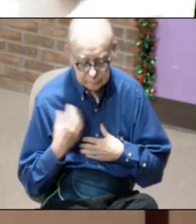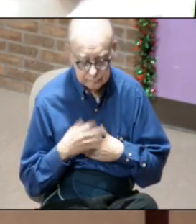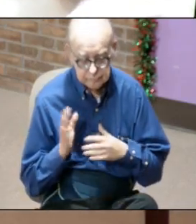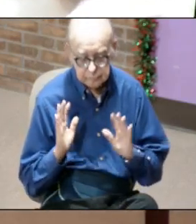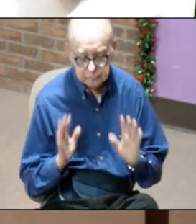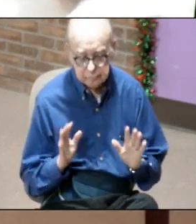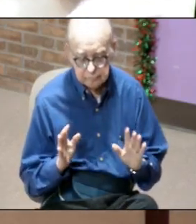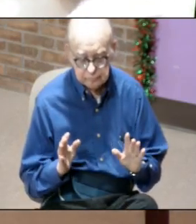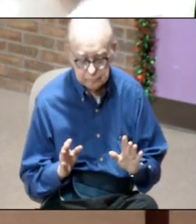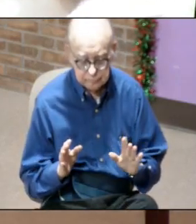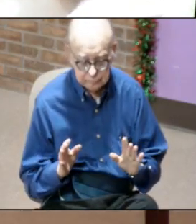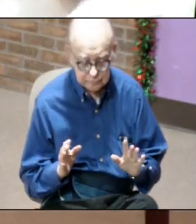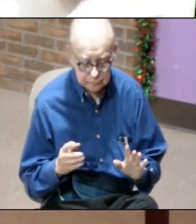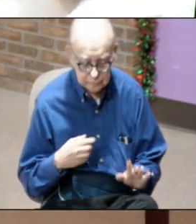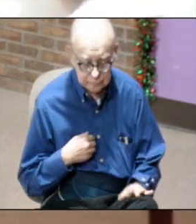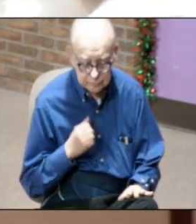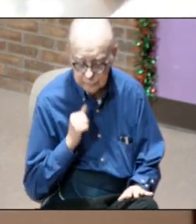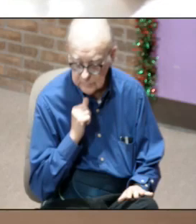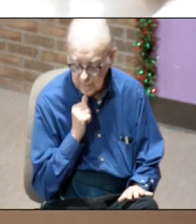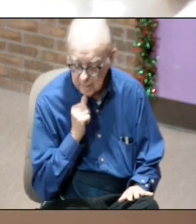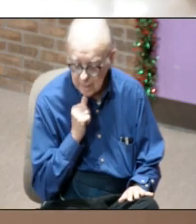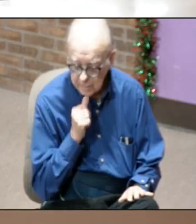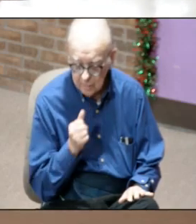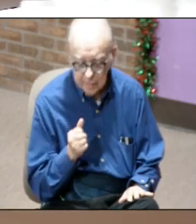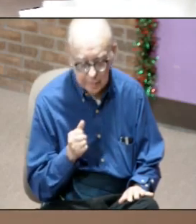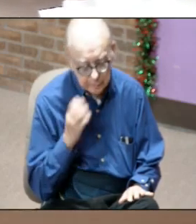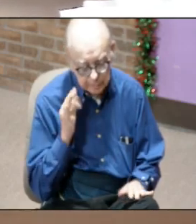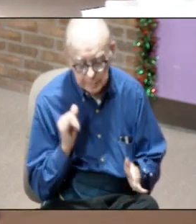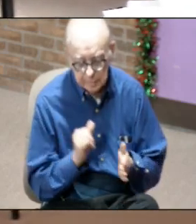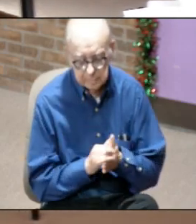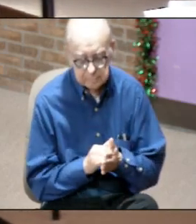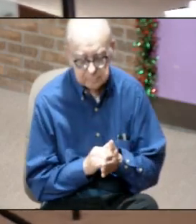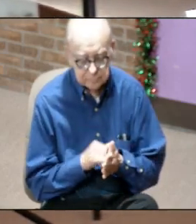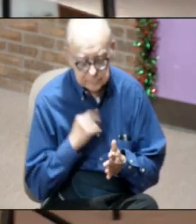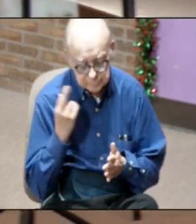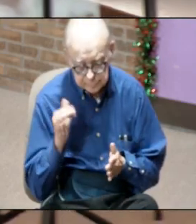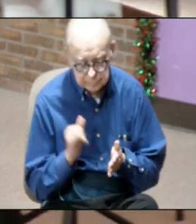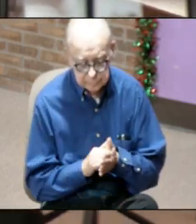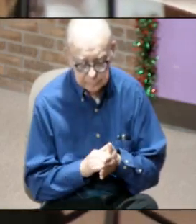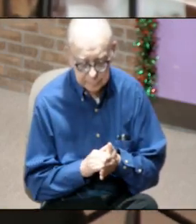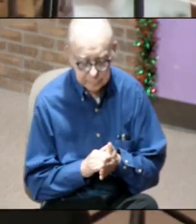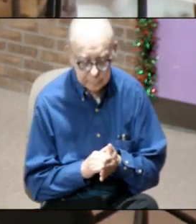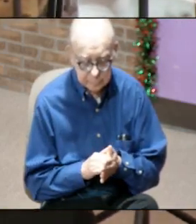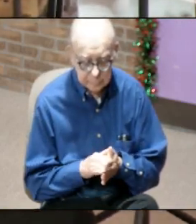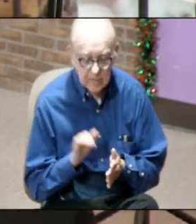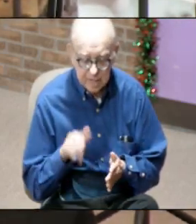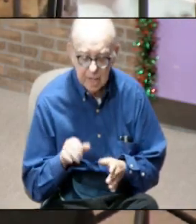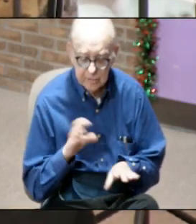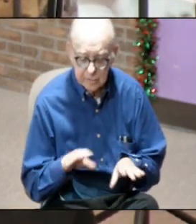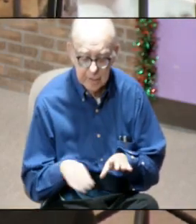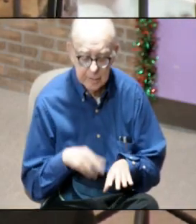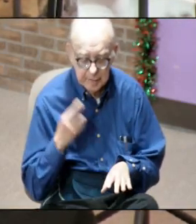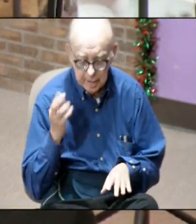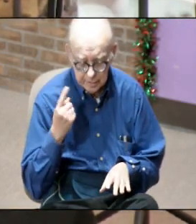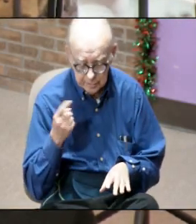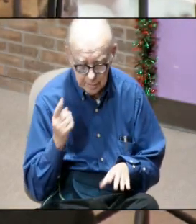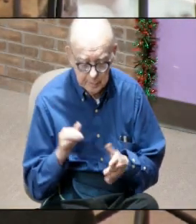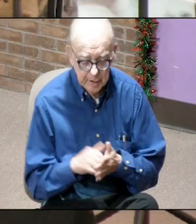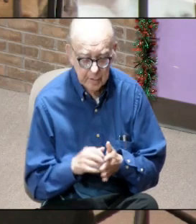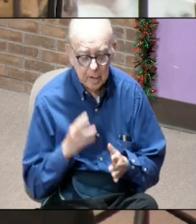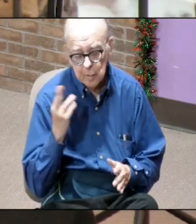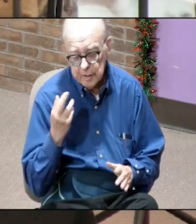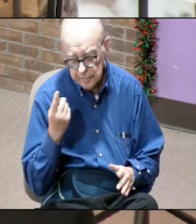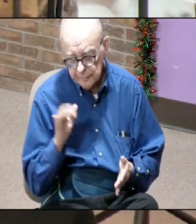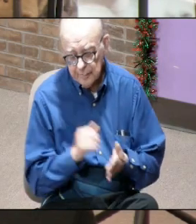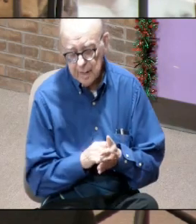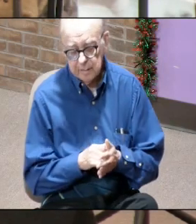that's wonderful. I don't have to go through this, so I don't have to be concerned about this. Well, you do have to be concerned about it. And the reason is